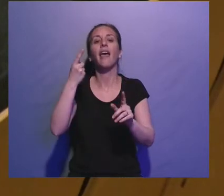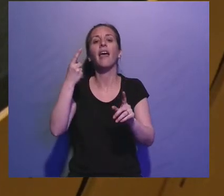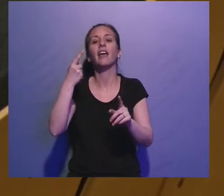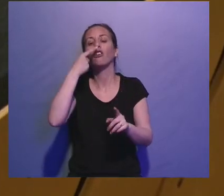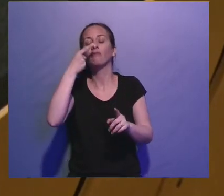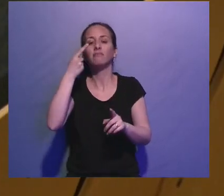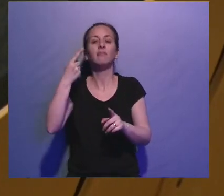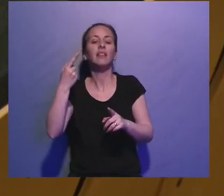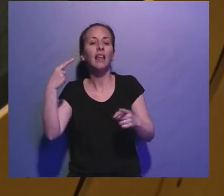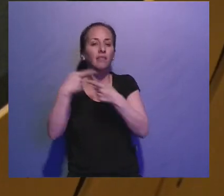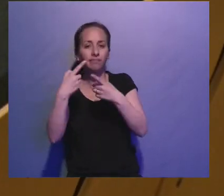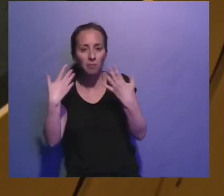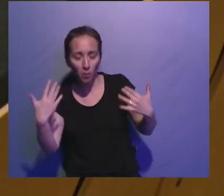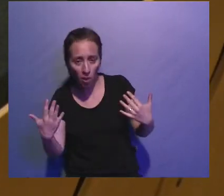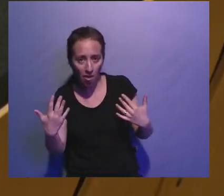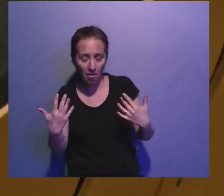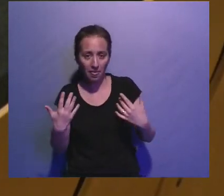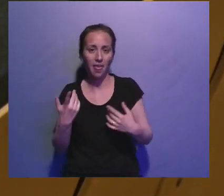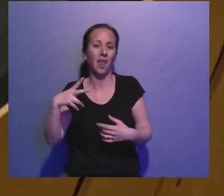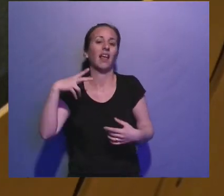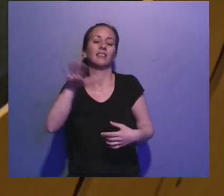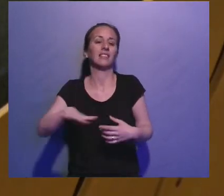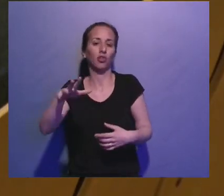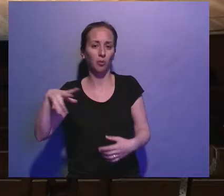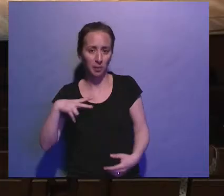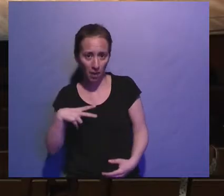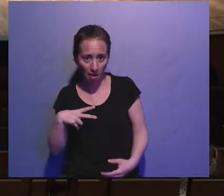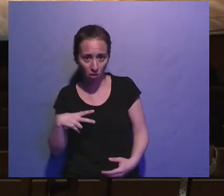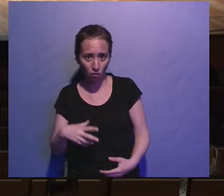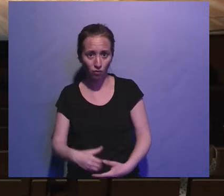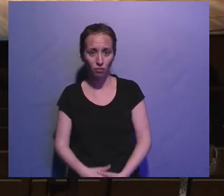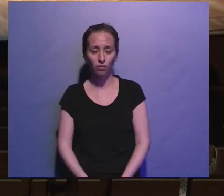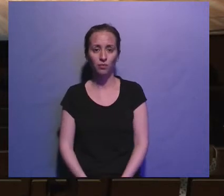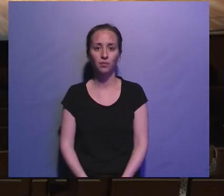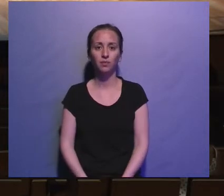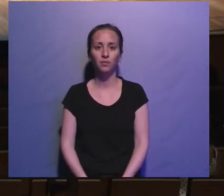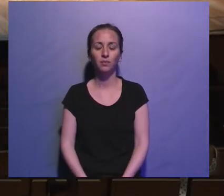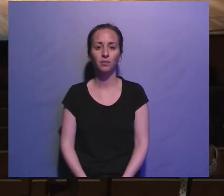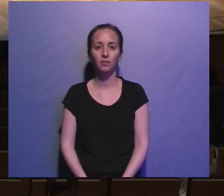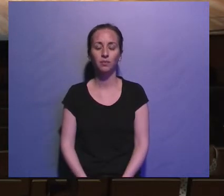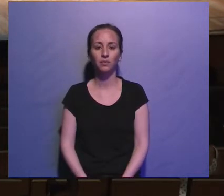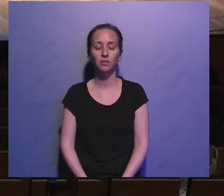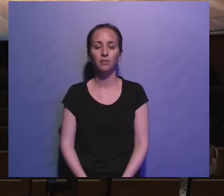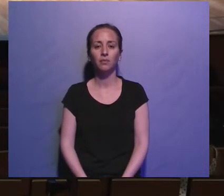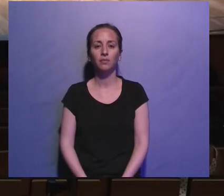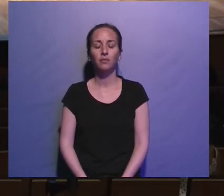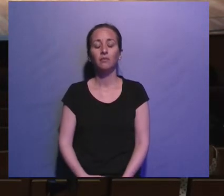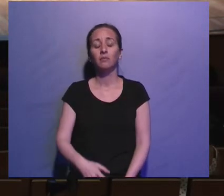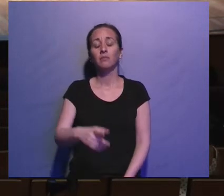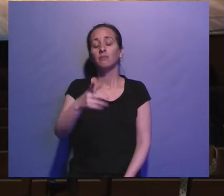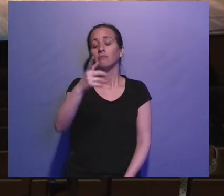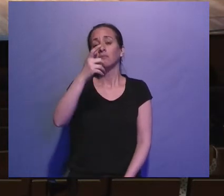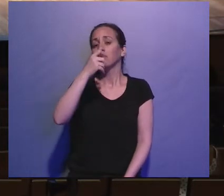disclosing conflicts of interest of public servants that afterwards go to the private sector?